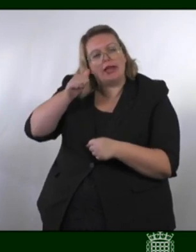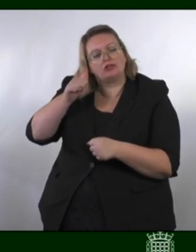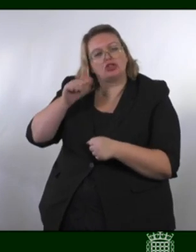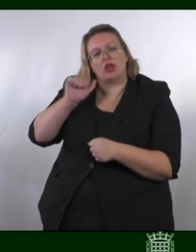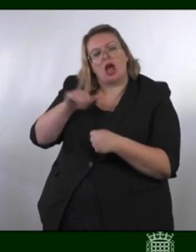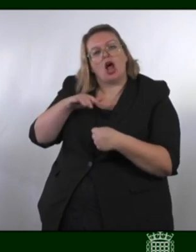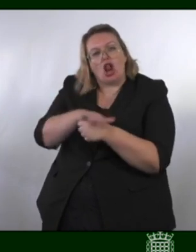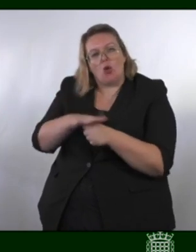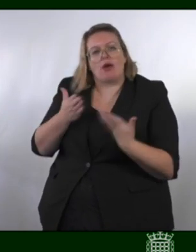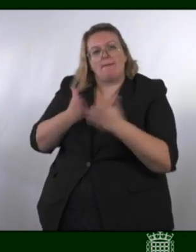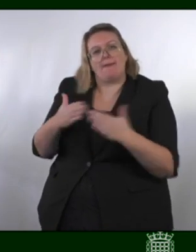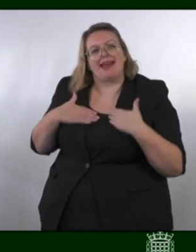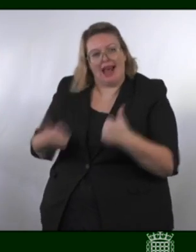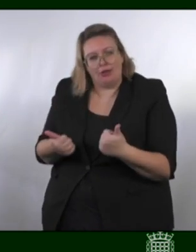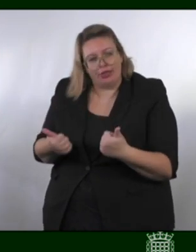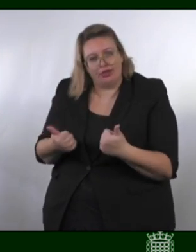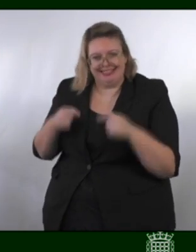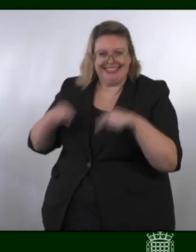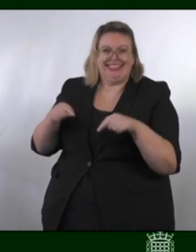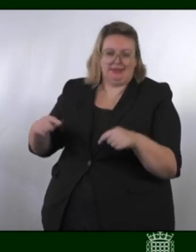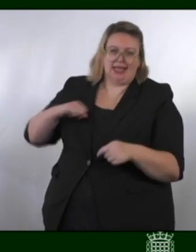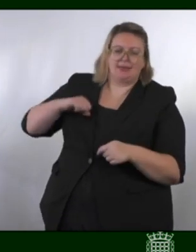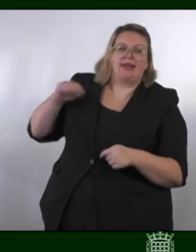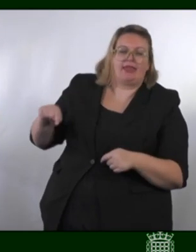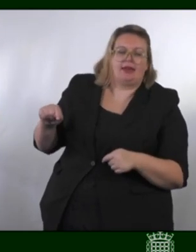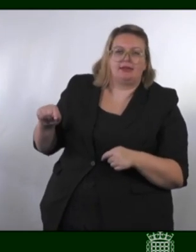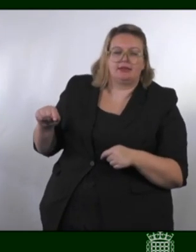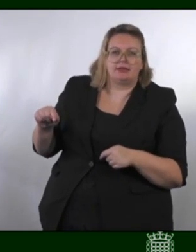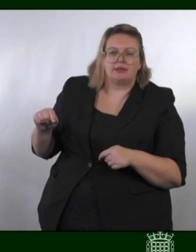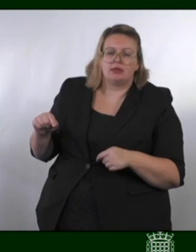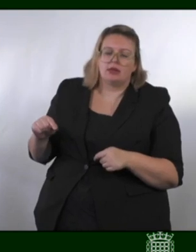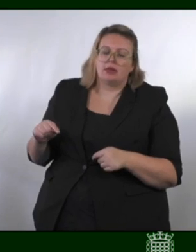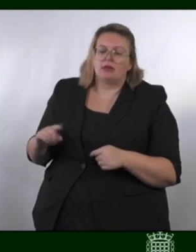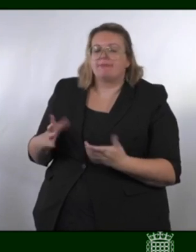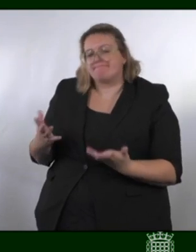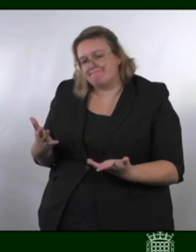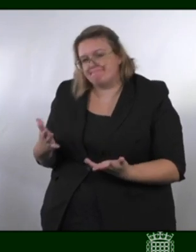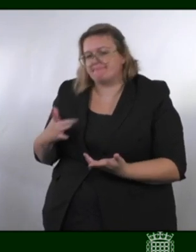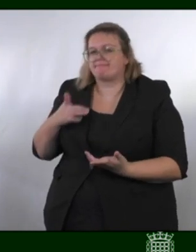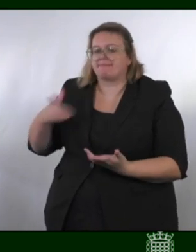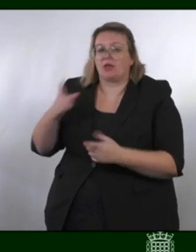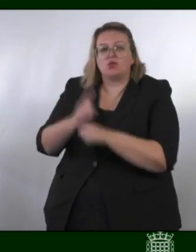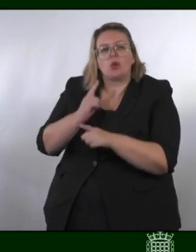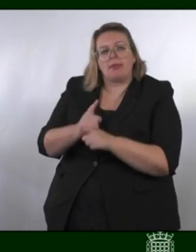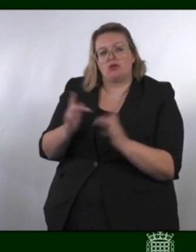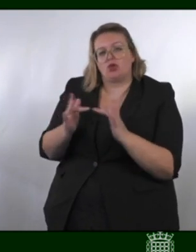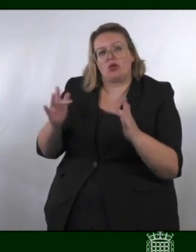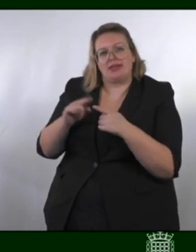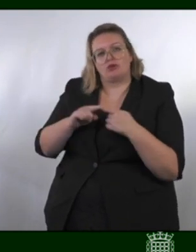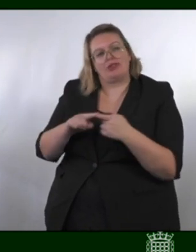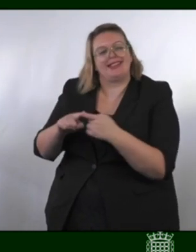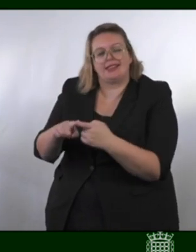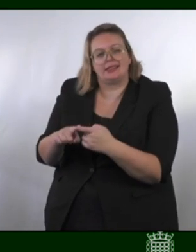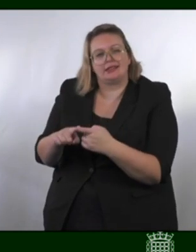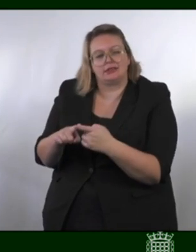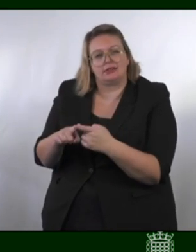health officials, which he would expect us to do. He touched on contract tracing and the way